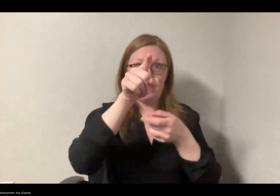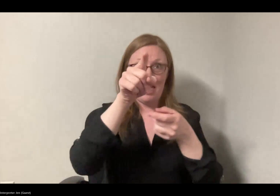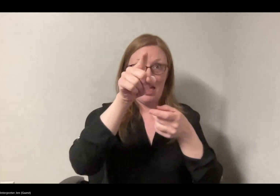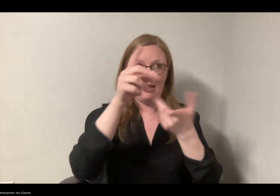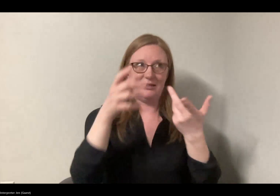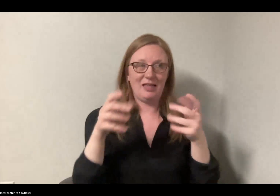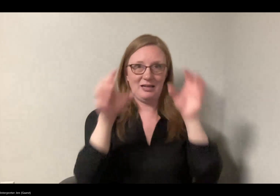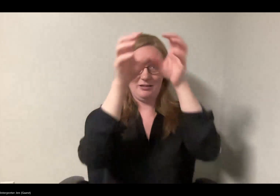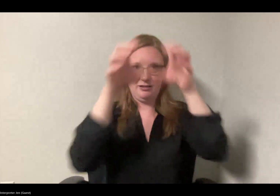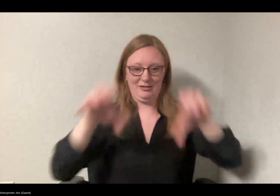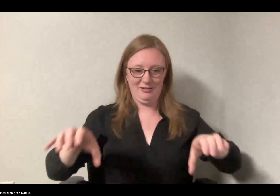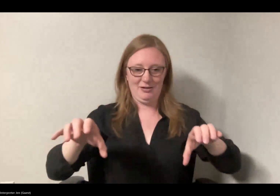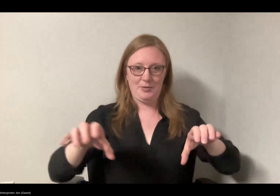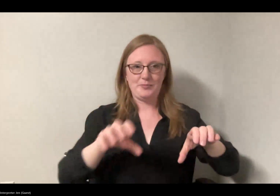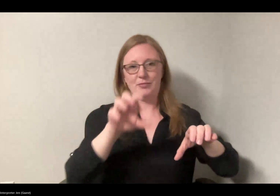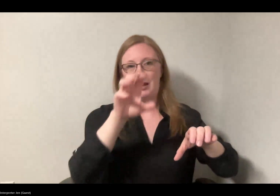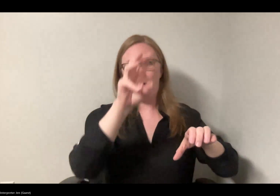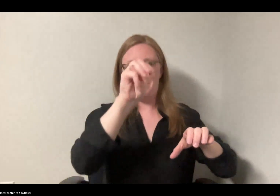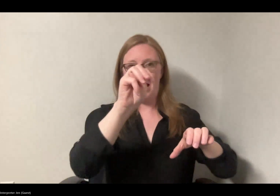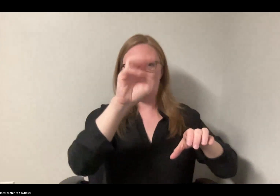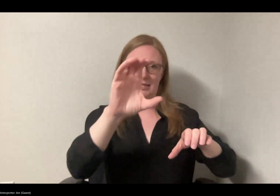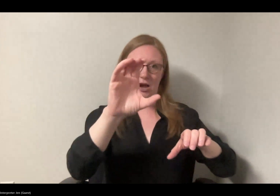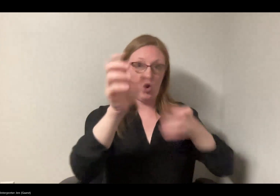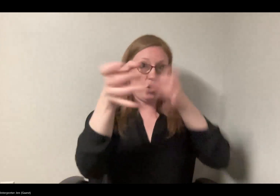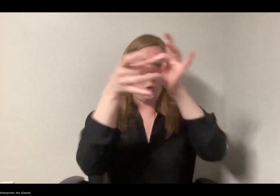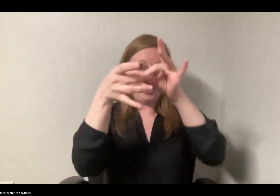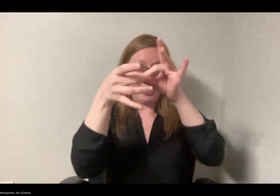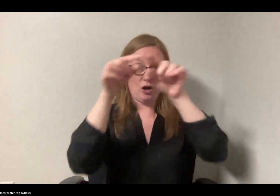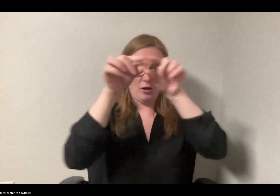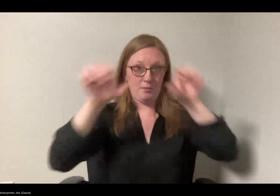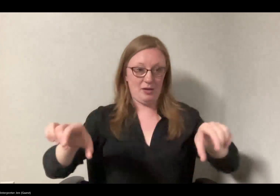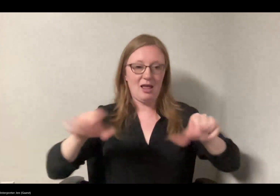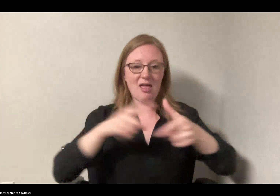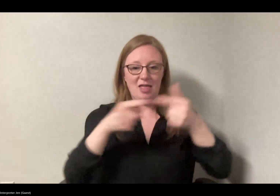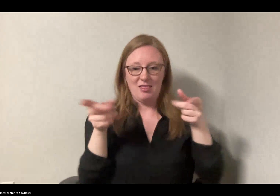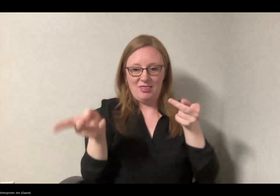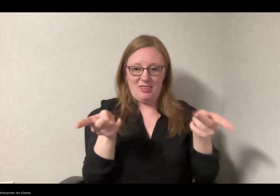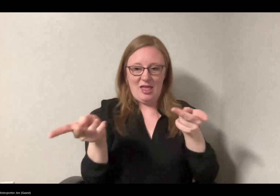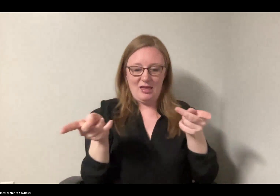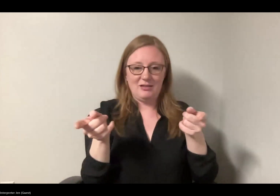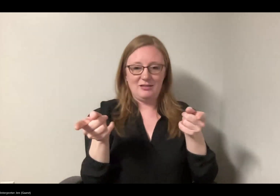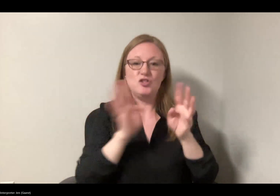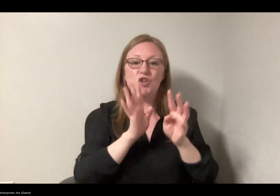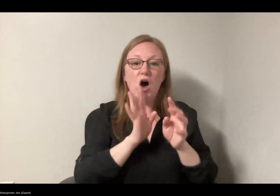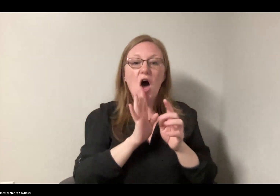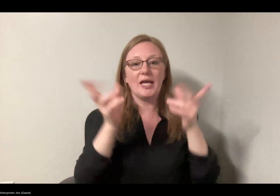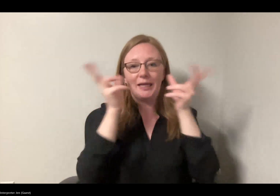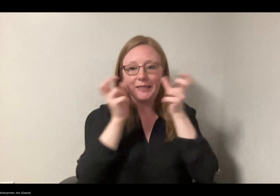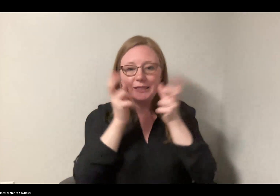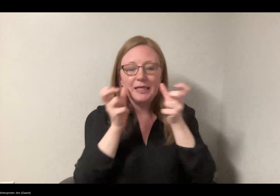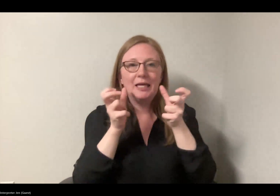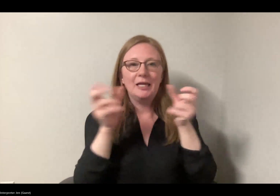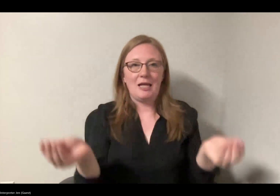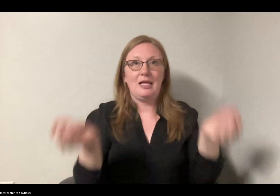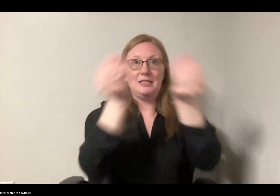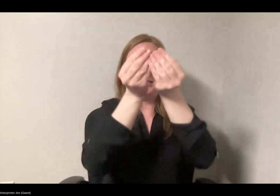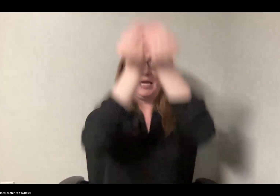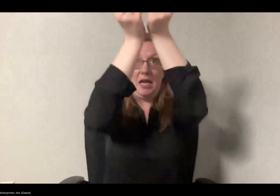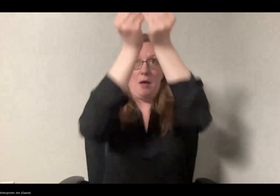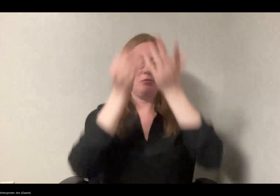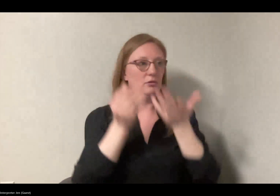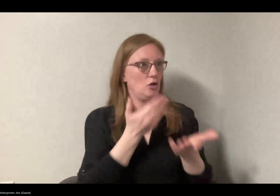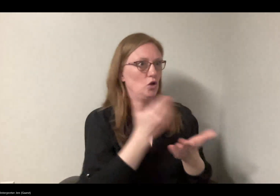guess, recommendation or theory concept of how things are looking and what they need? That's a very